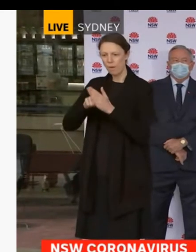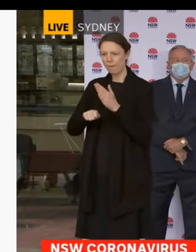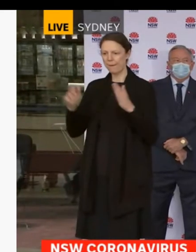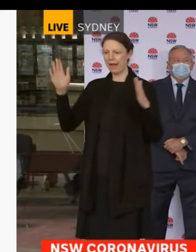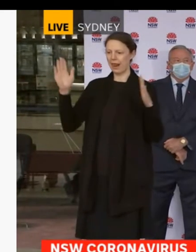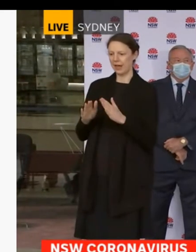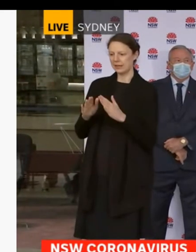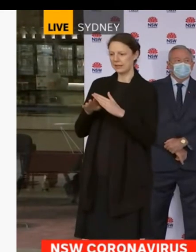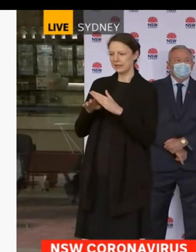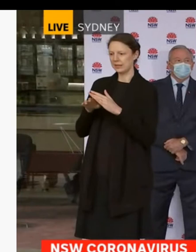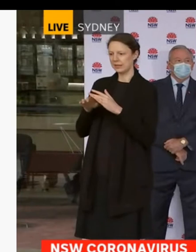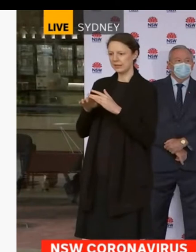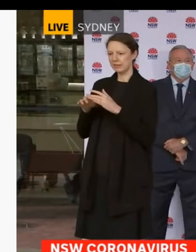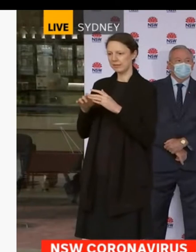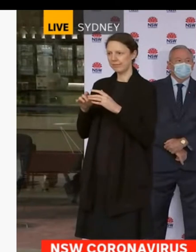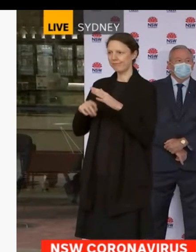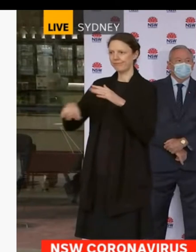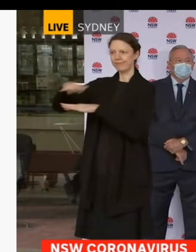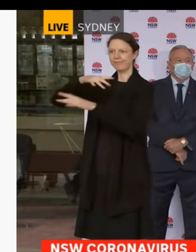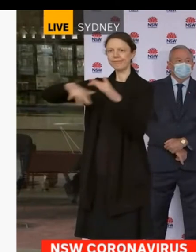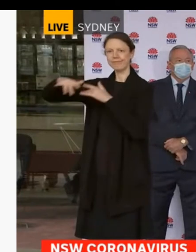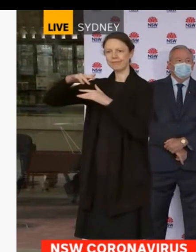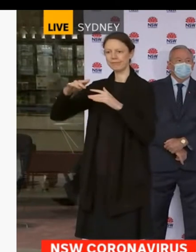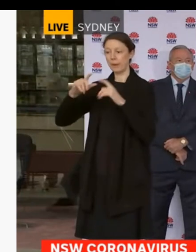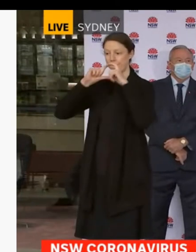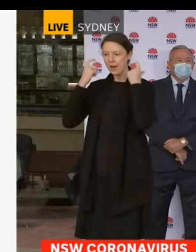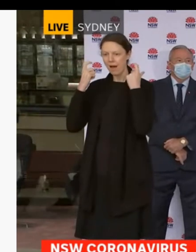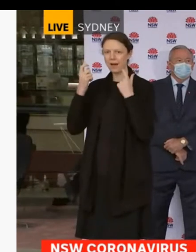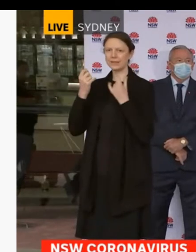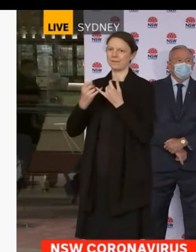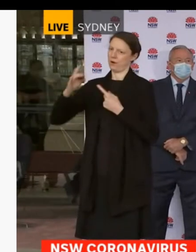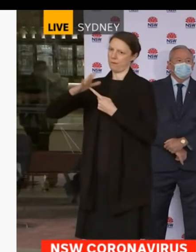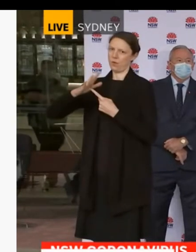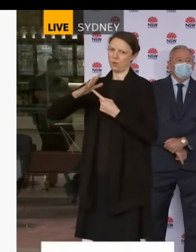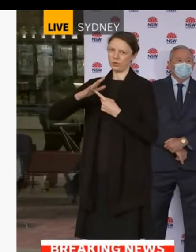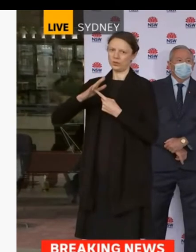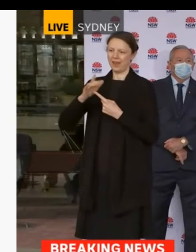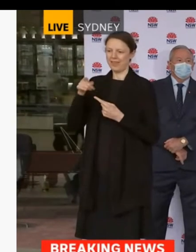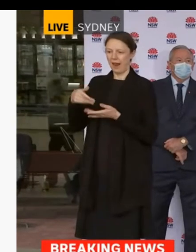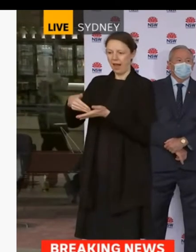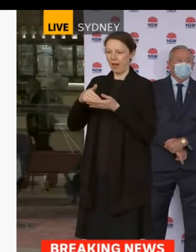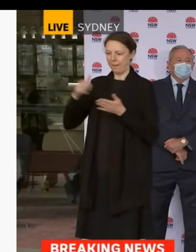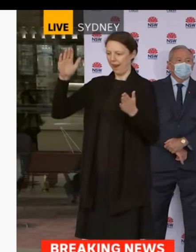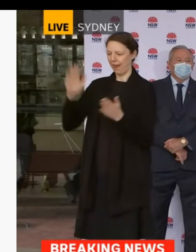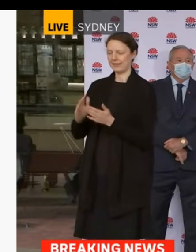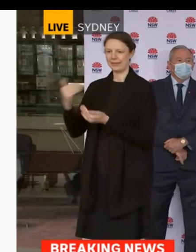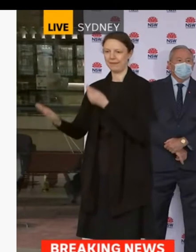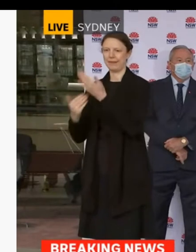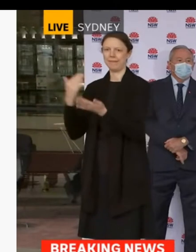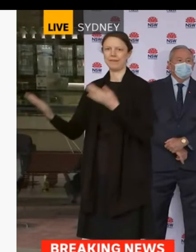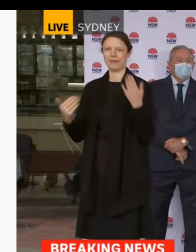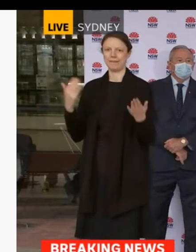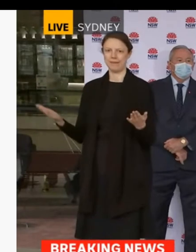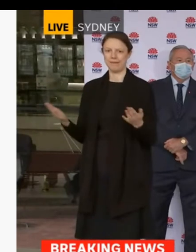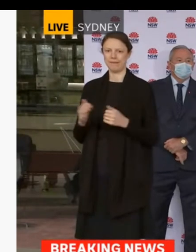a mask, try and keep your social distancing in all of those environments, and please do not go